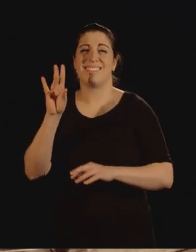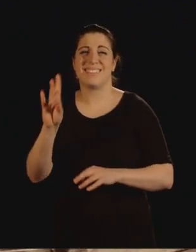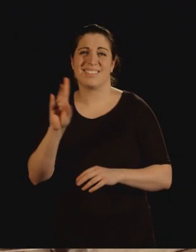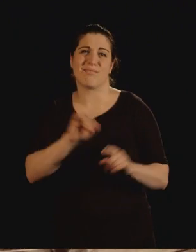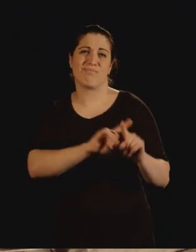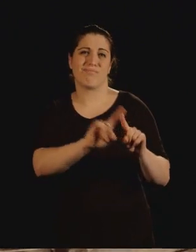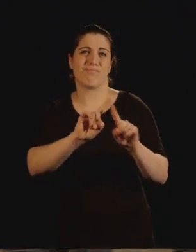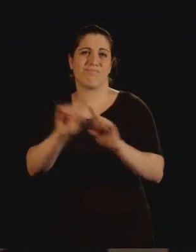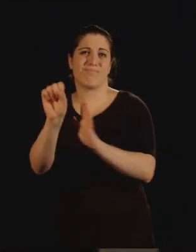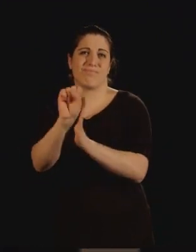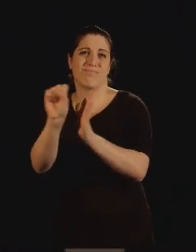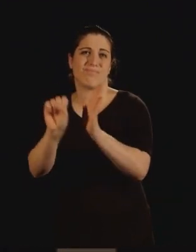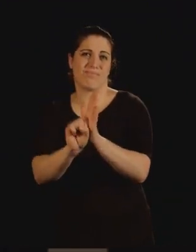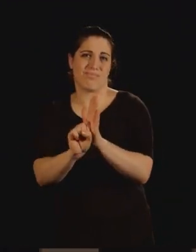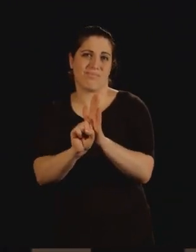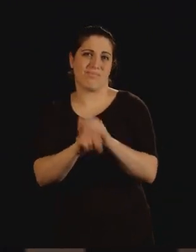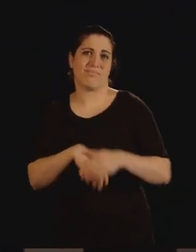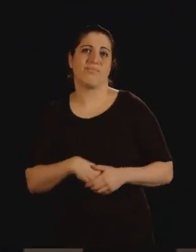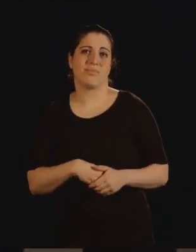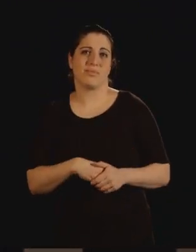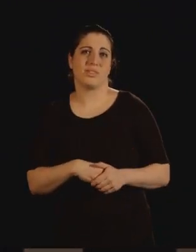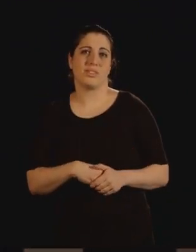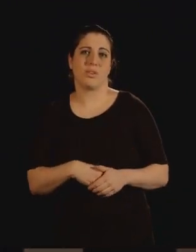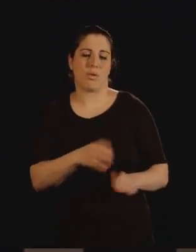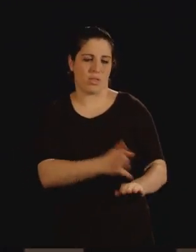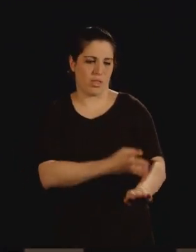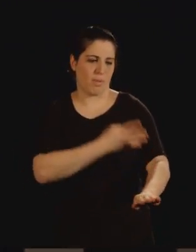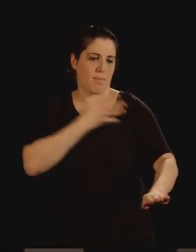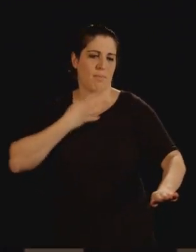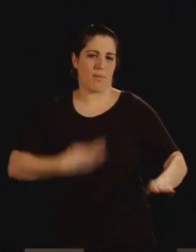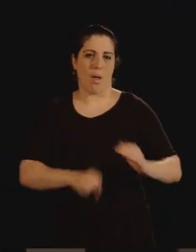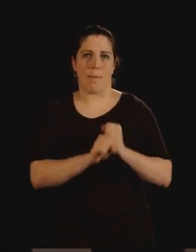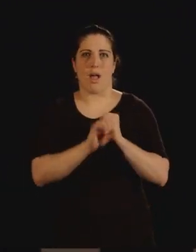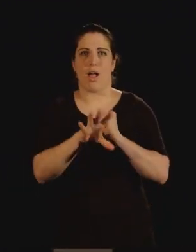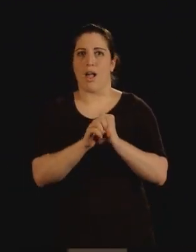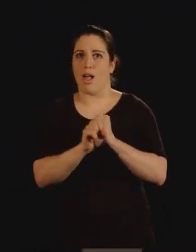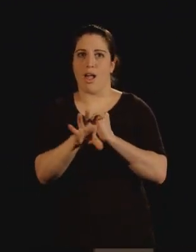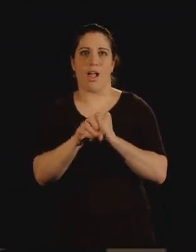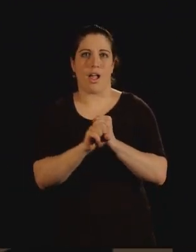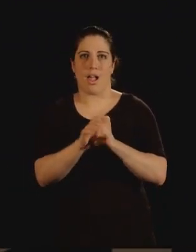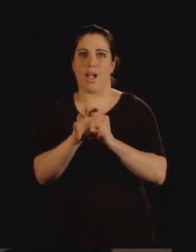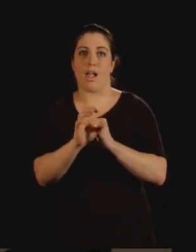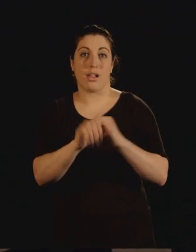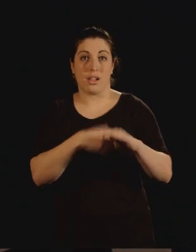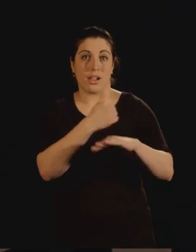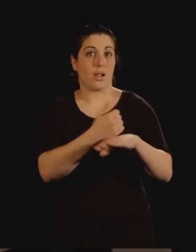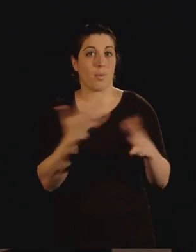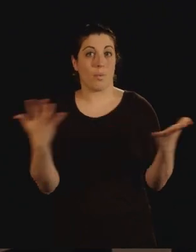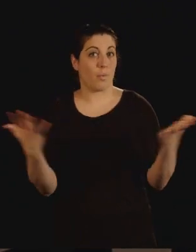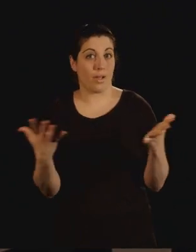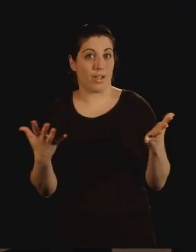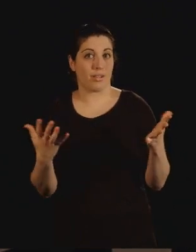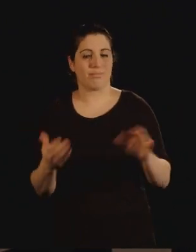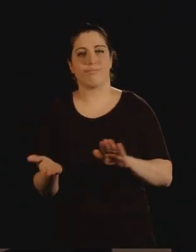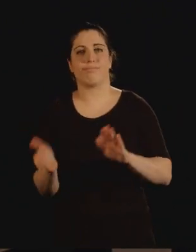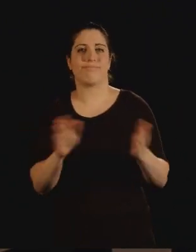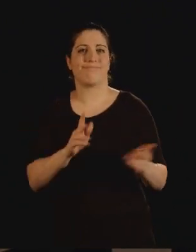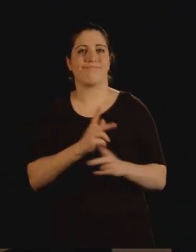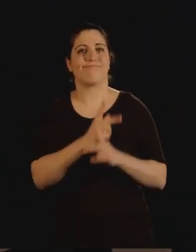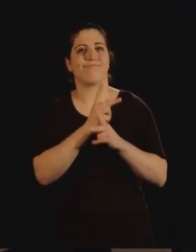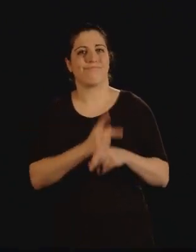states. As a result of the extended publicity, the death care industry, it was born. That was